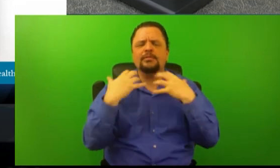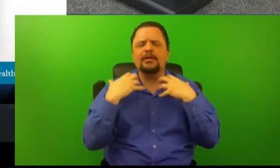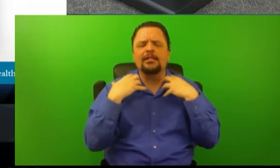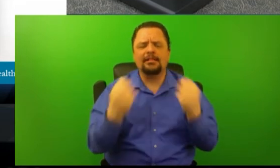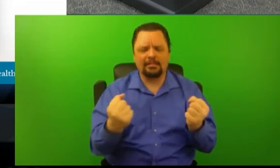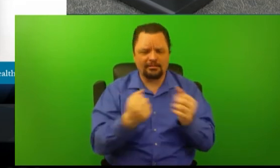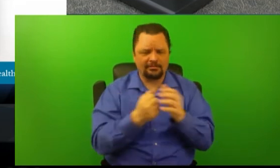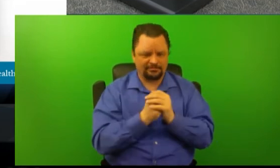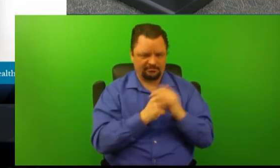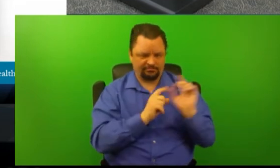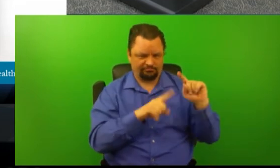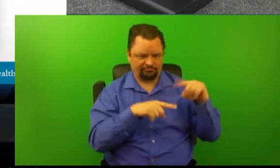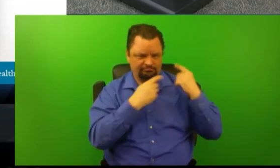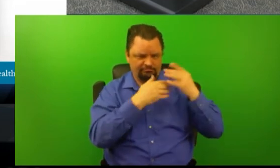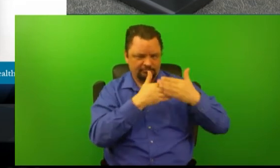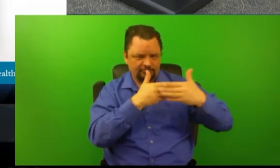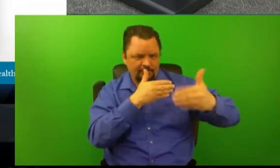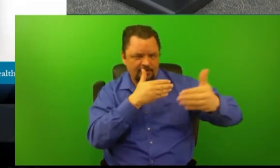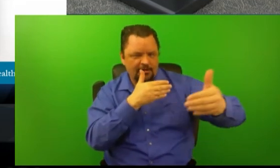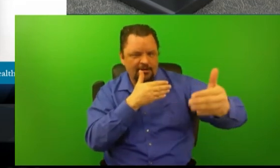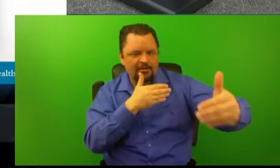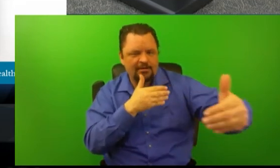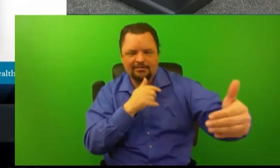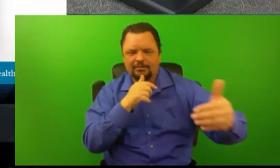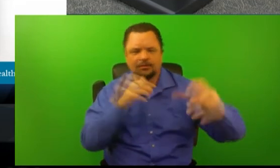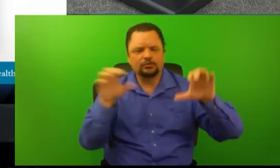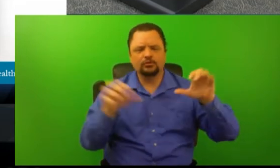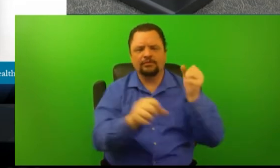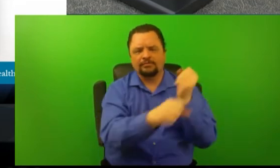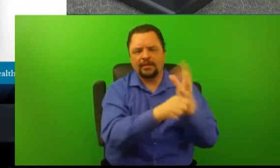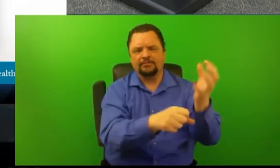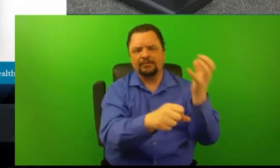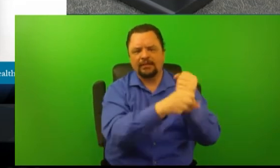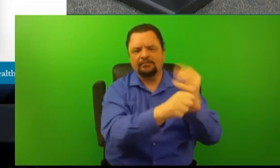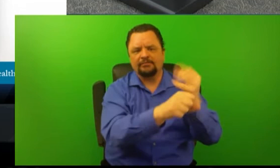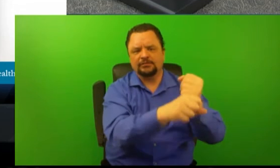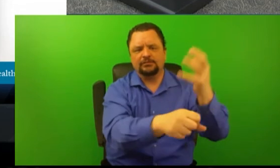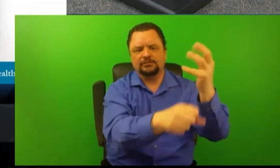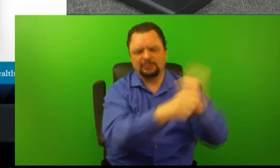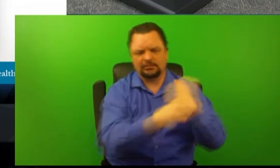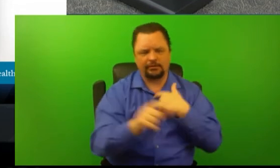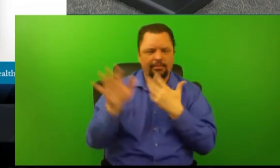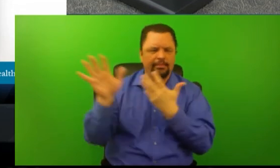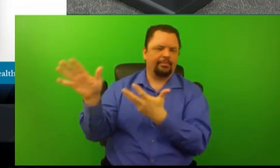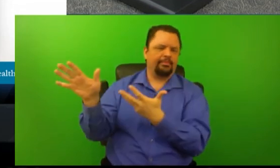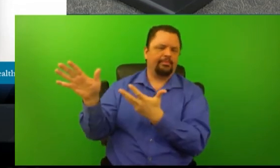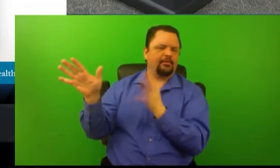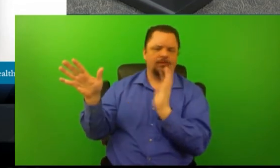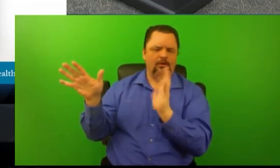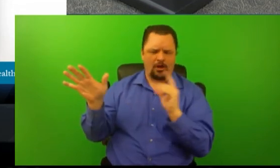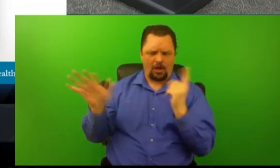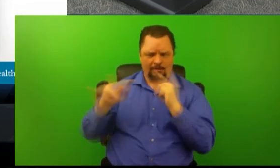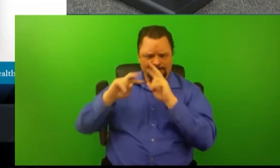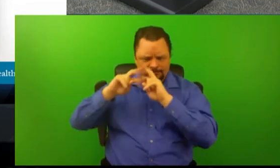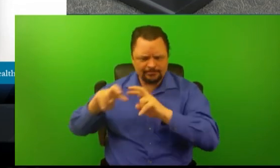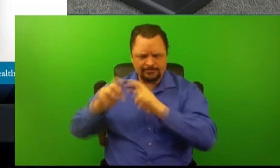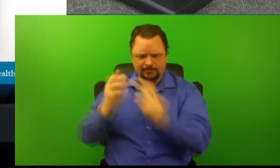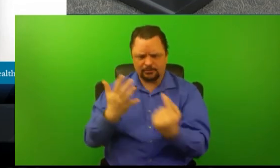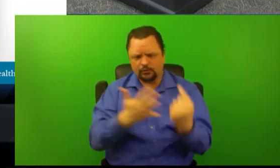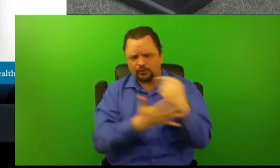on a shelf, but that we're actively revisiting, reviewing, understanding the health of our